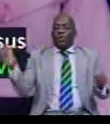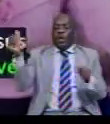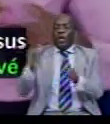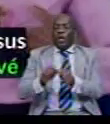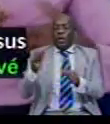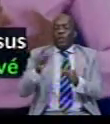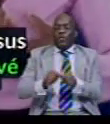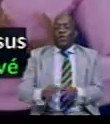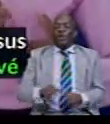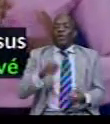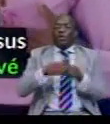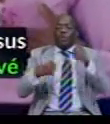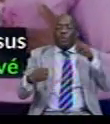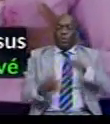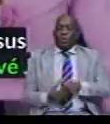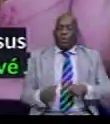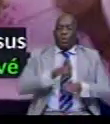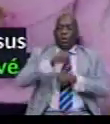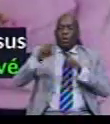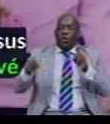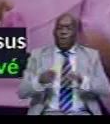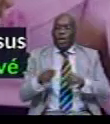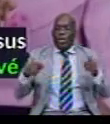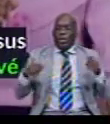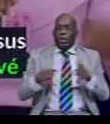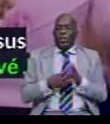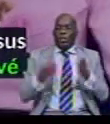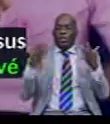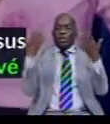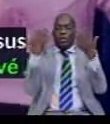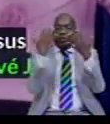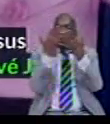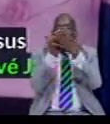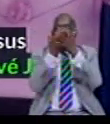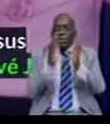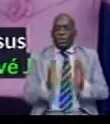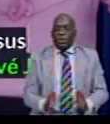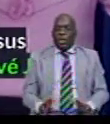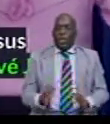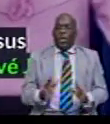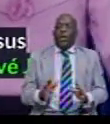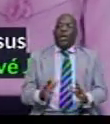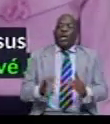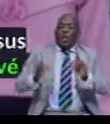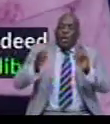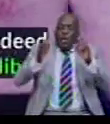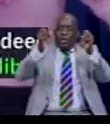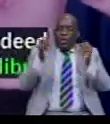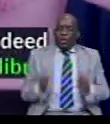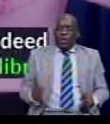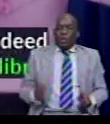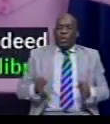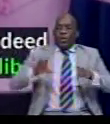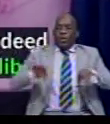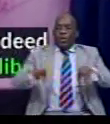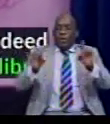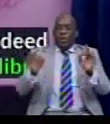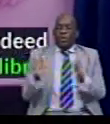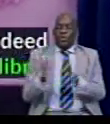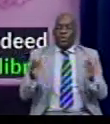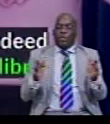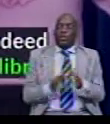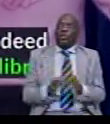need. When this prisoner firmly touched Jesus, he set me